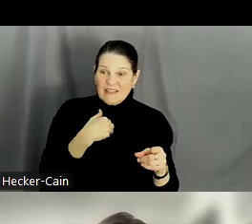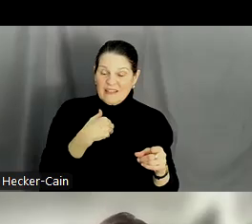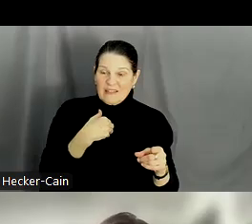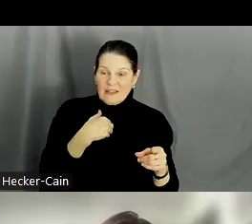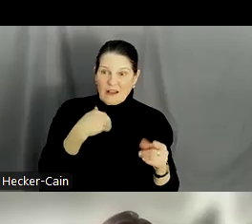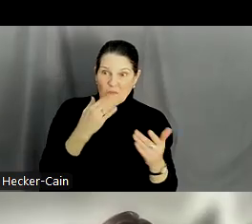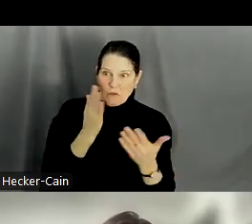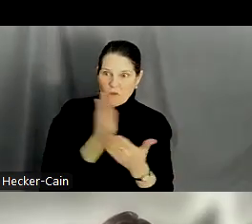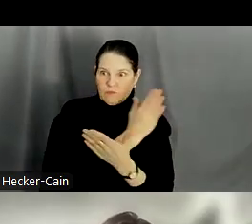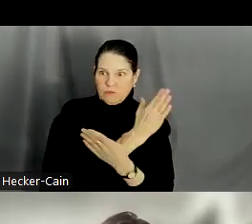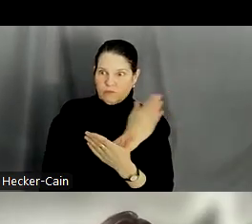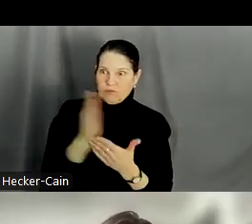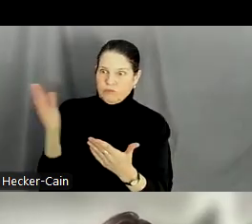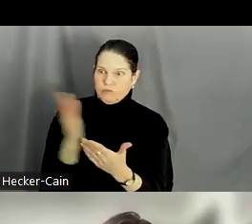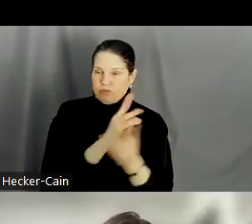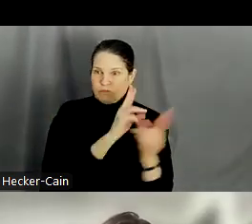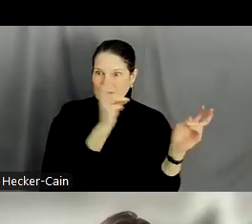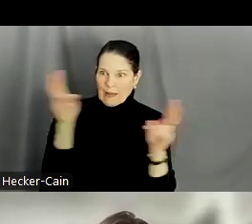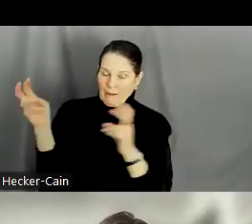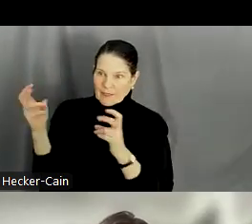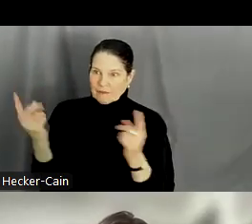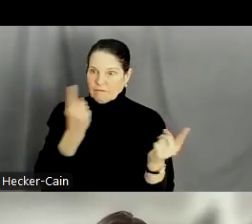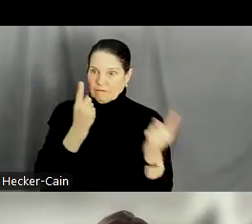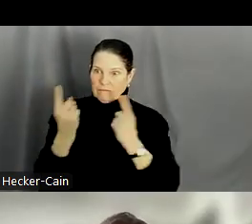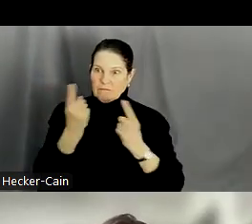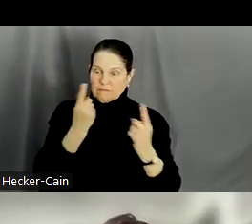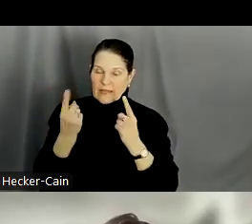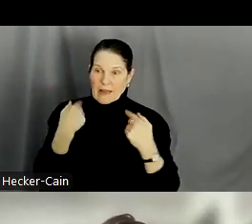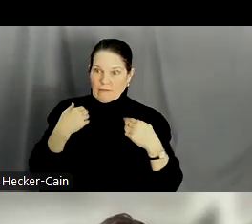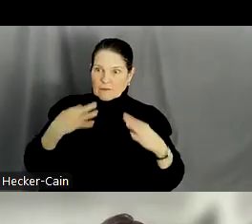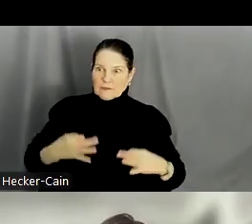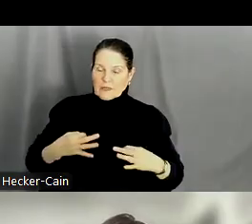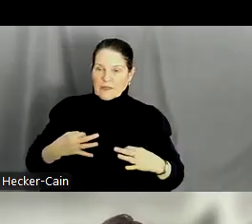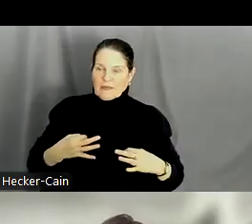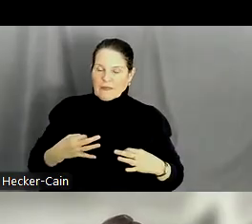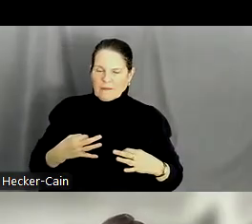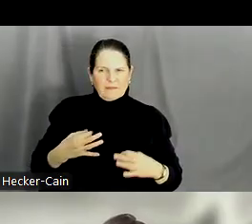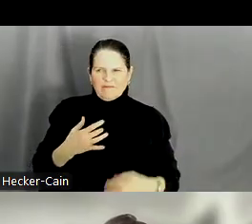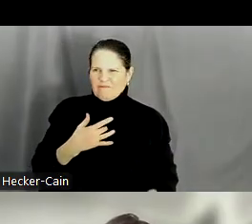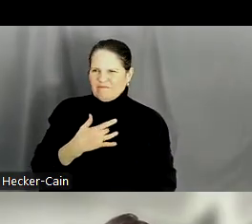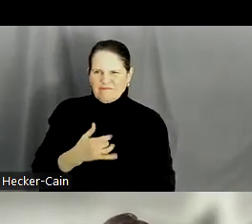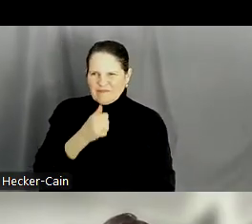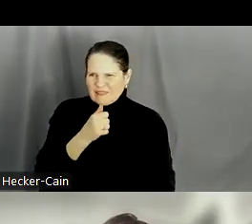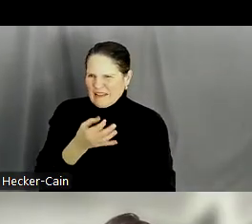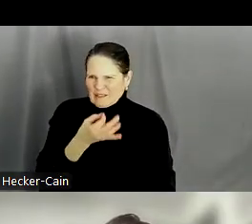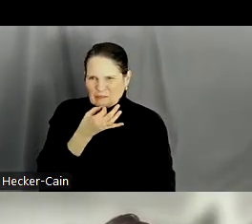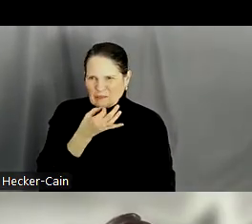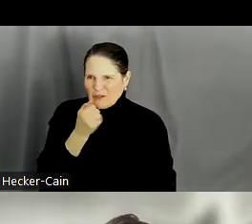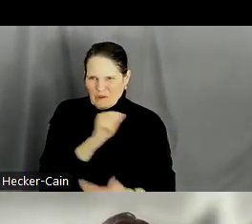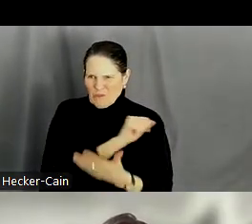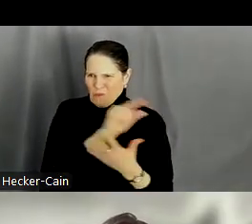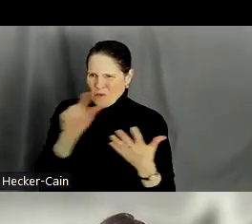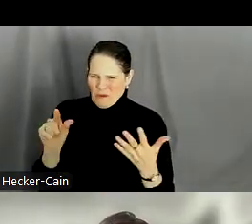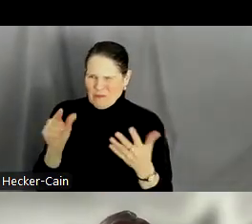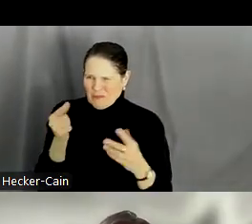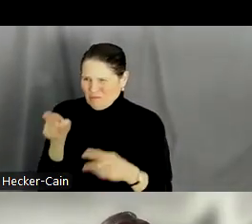wide variety of topics that come before them and that they're making policy decisions about. But it is unlikely that they'll be an expert in more than a few of those areas. And, we